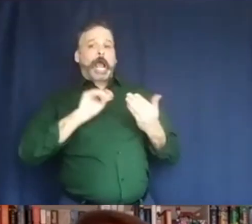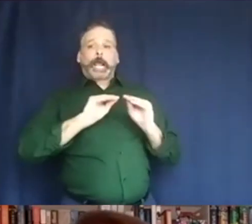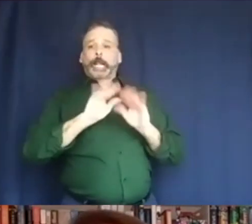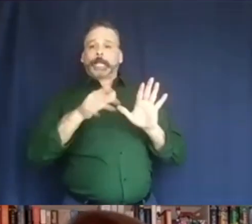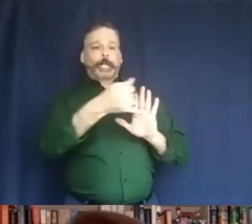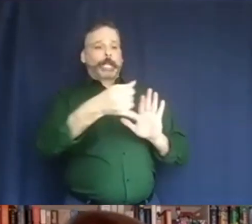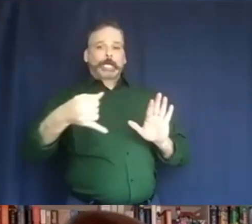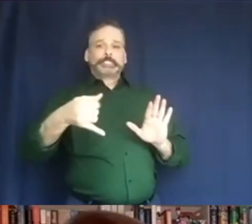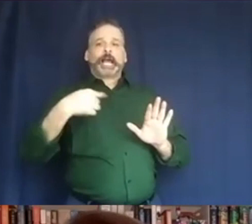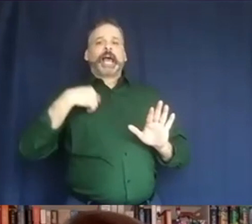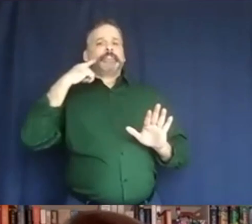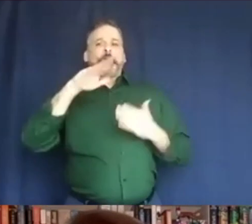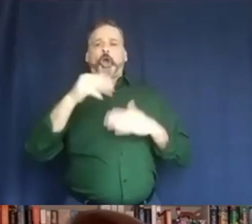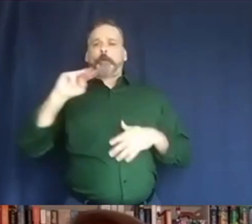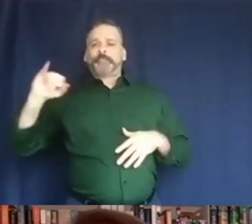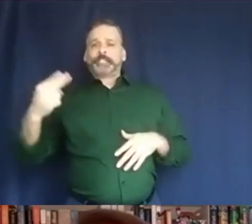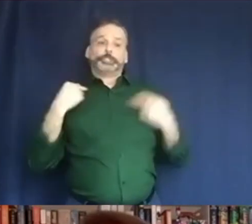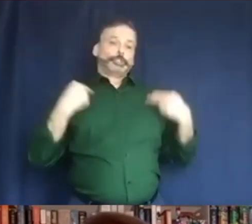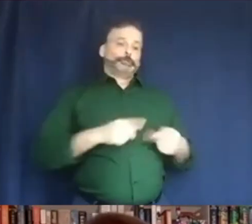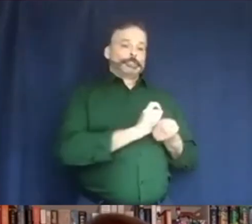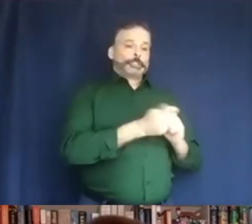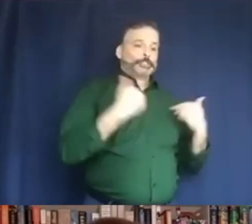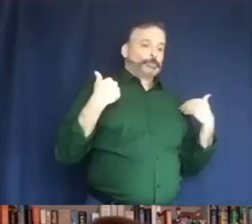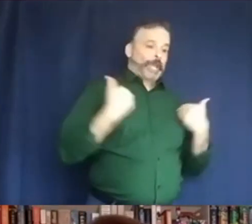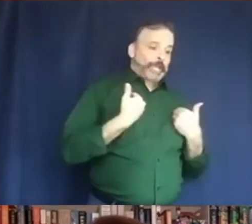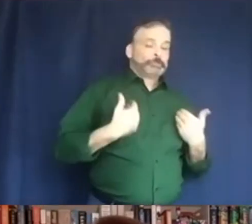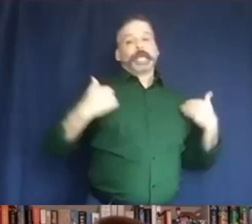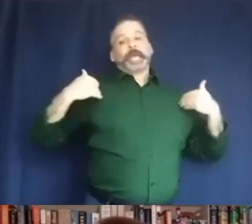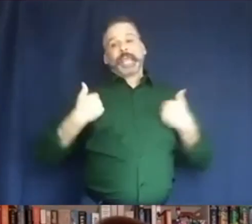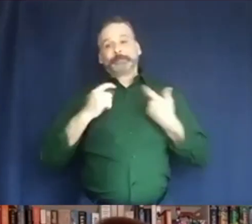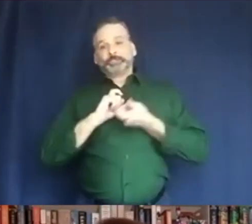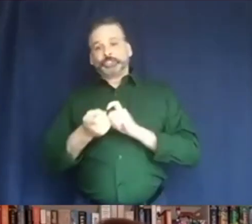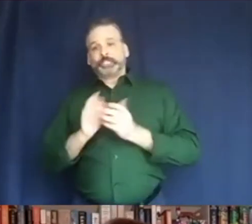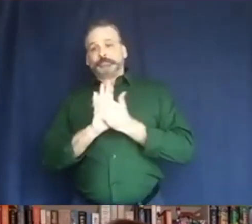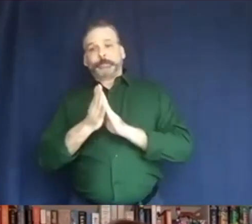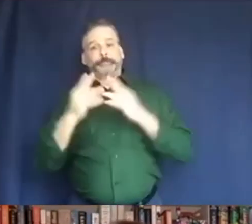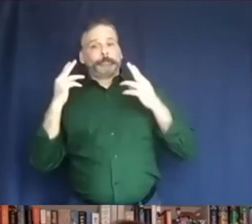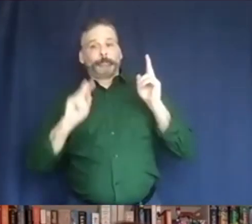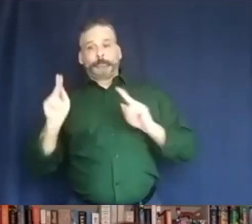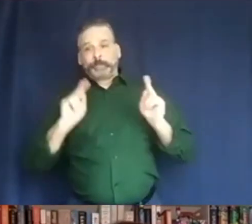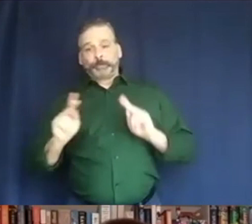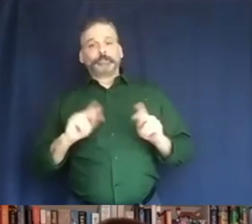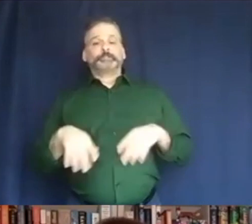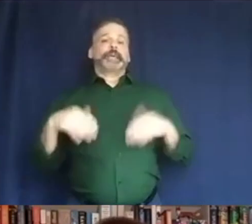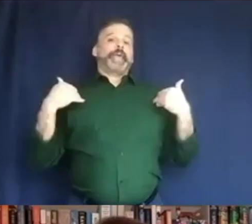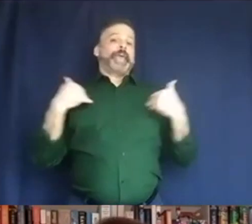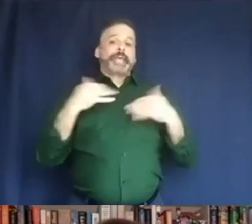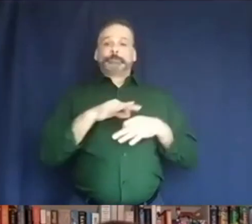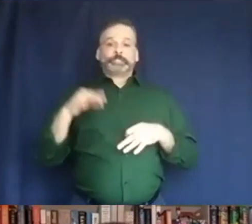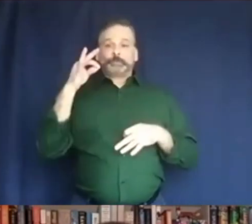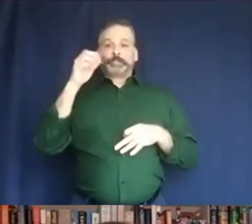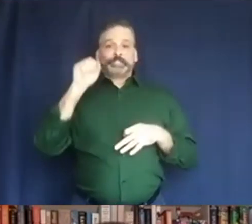like across all mythologies, humans turn into animals, animals turn into people, animal spirits can kind